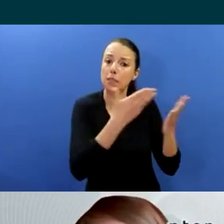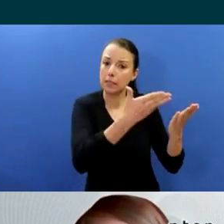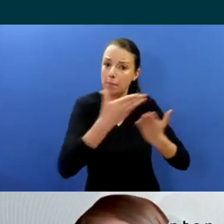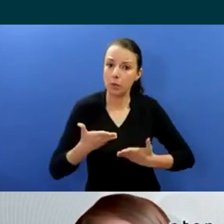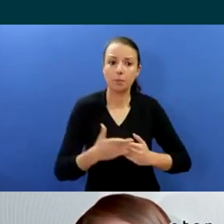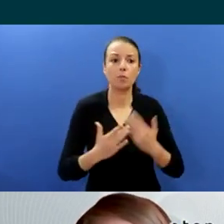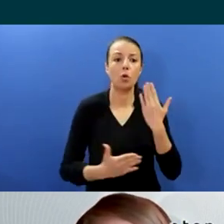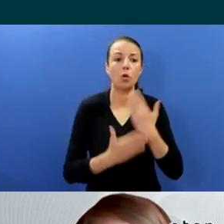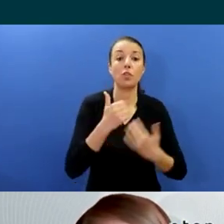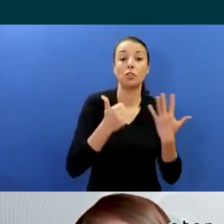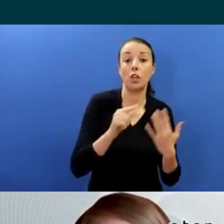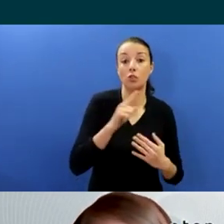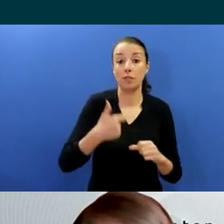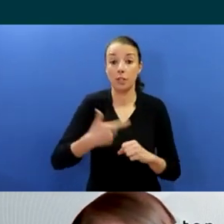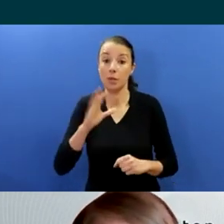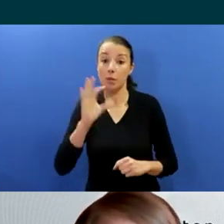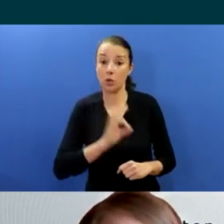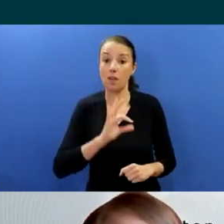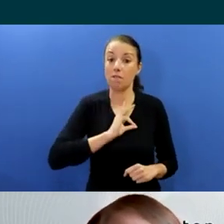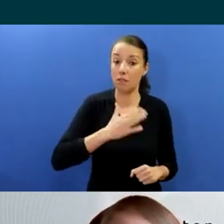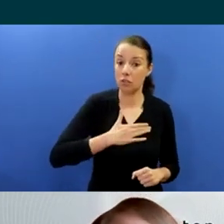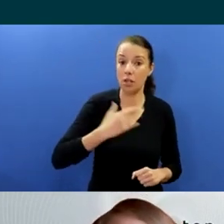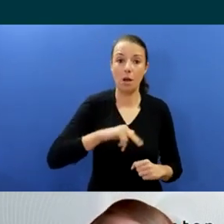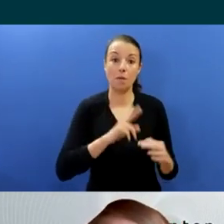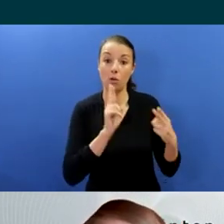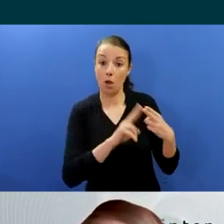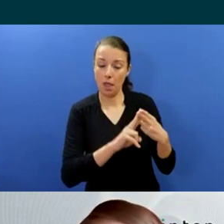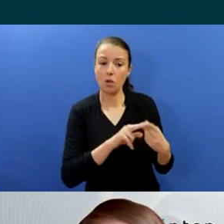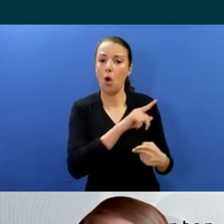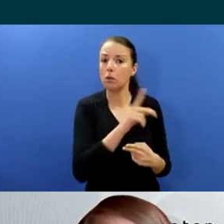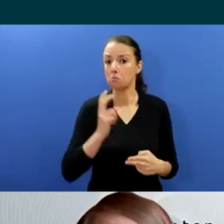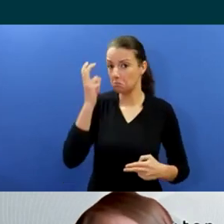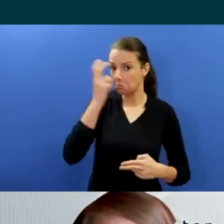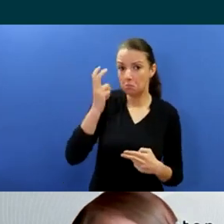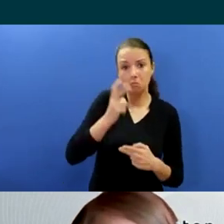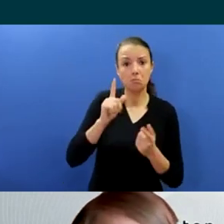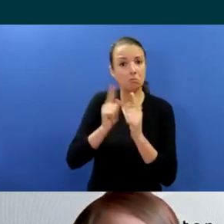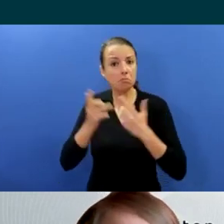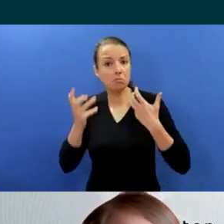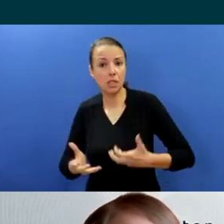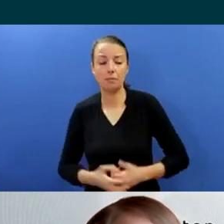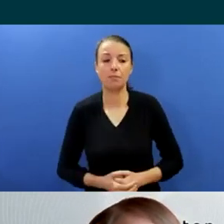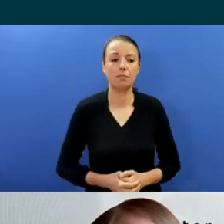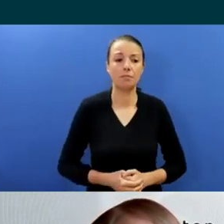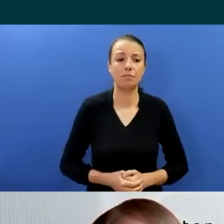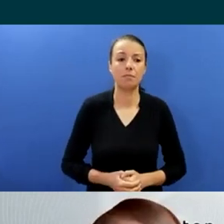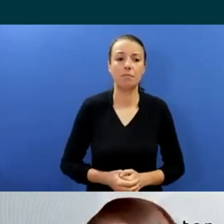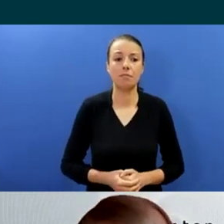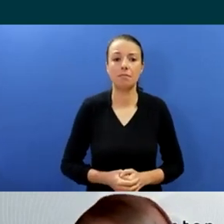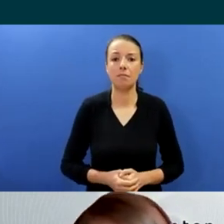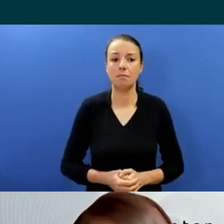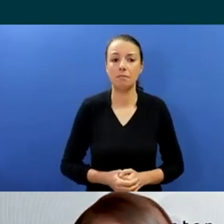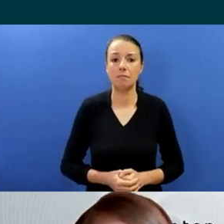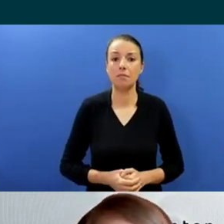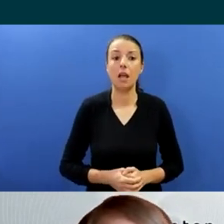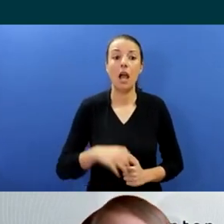invited property owners expressed interest. Of those, 67 to 91% actually attended